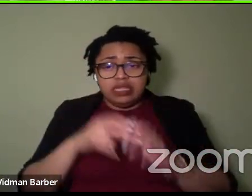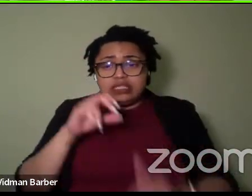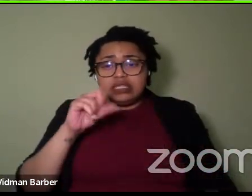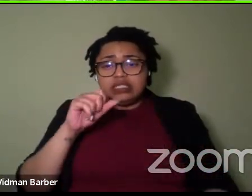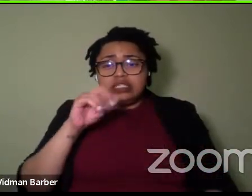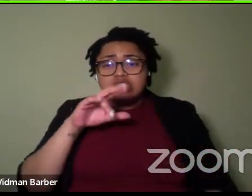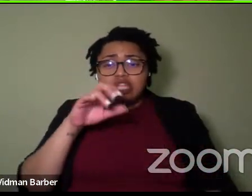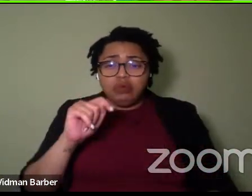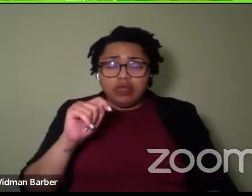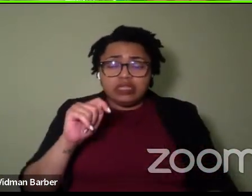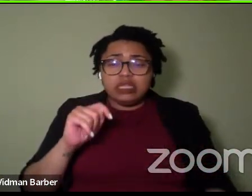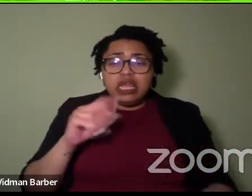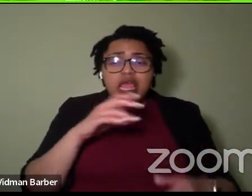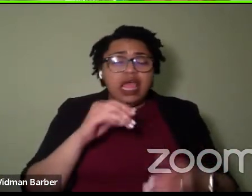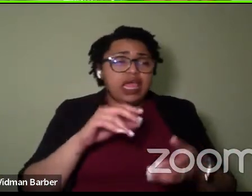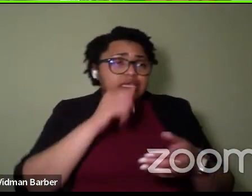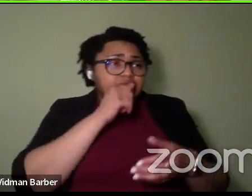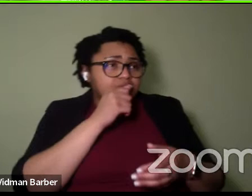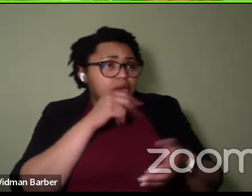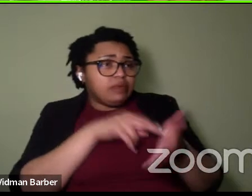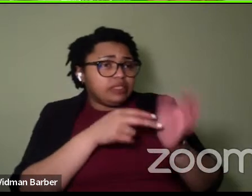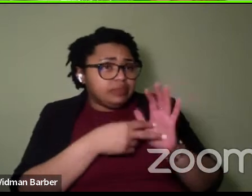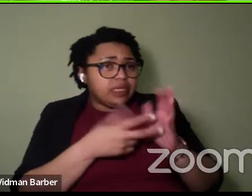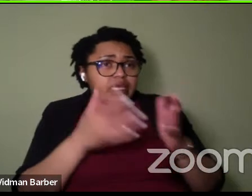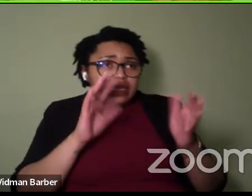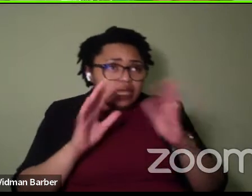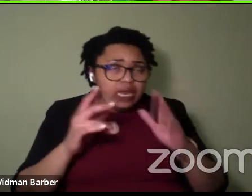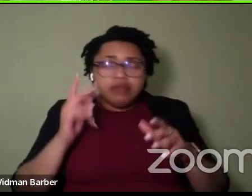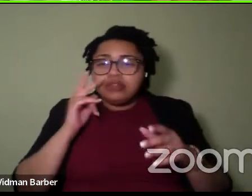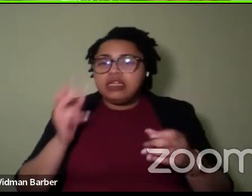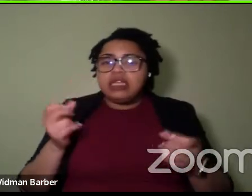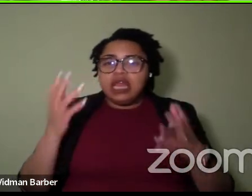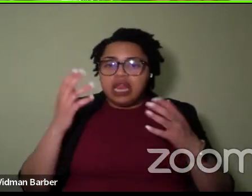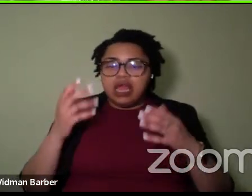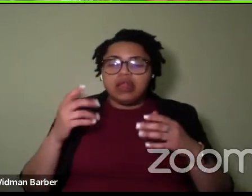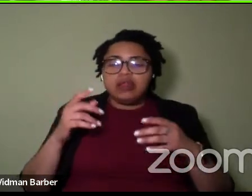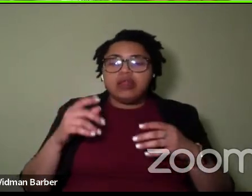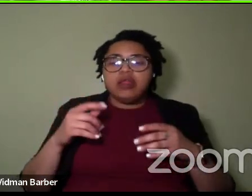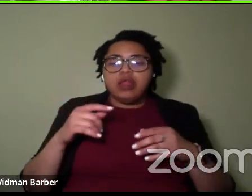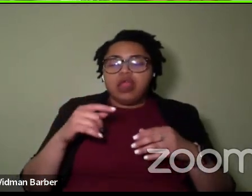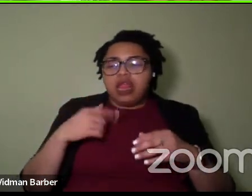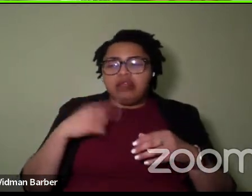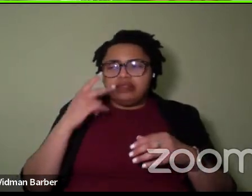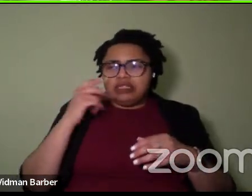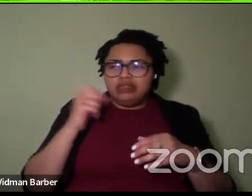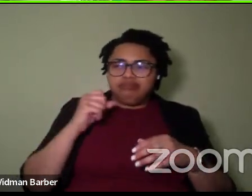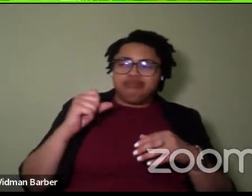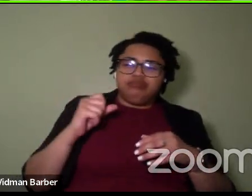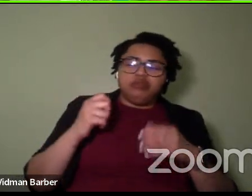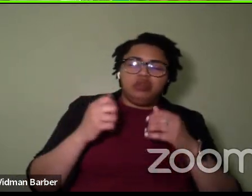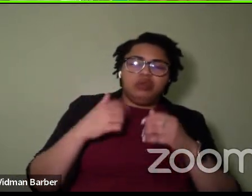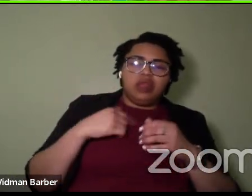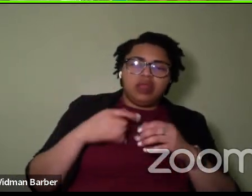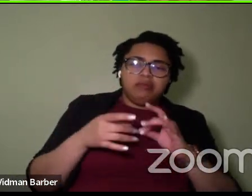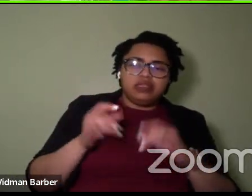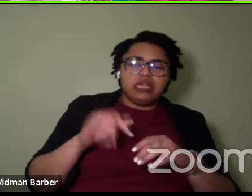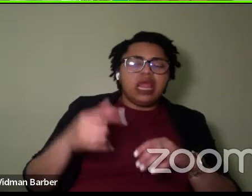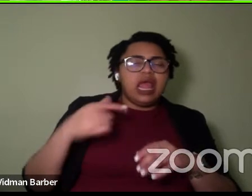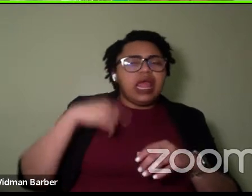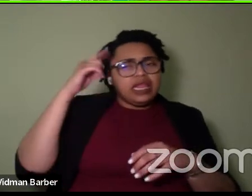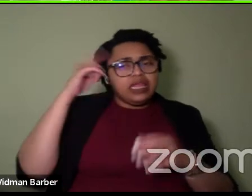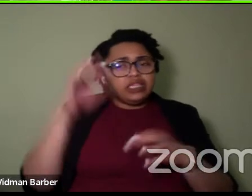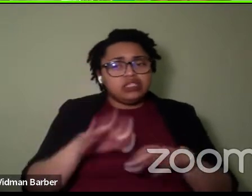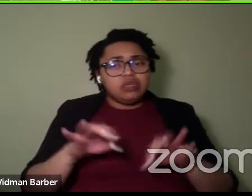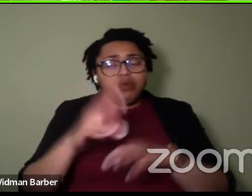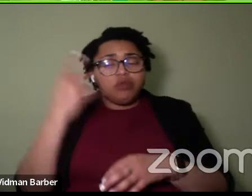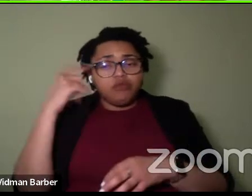And I was like seeing that a lot, especially the pushback I was receiving when I mentioned that. And I think that it's important for us to